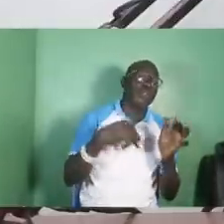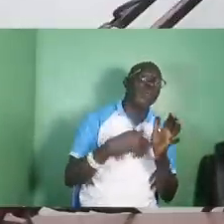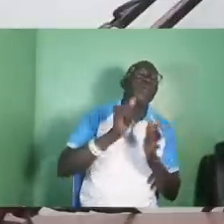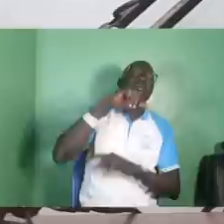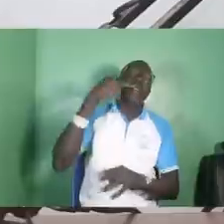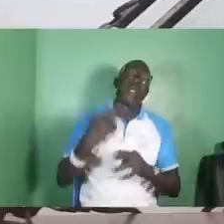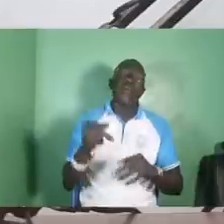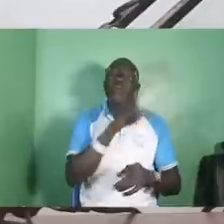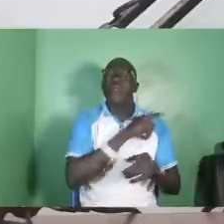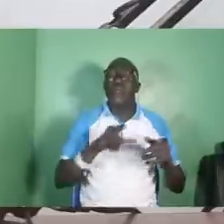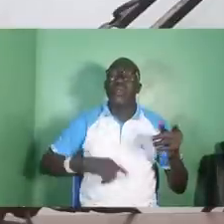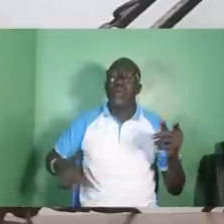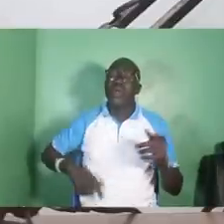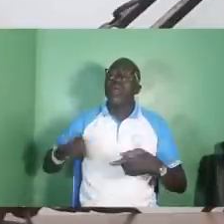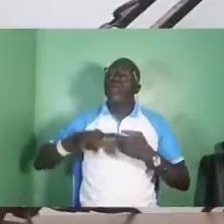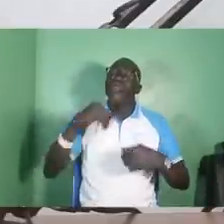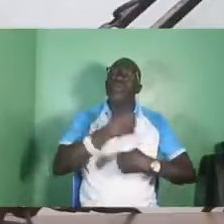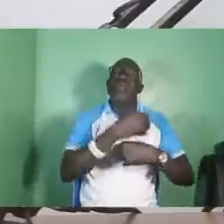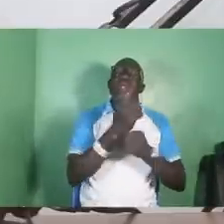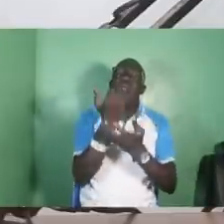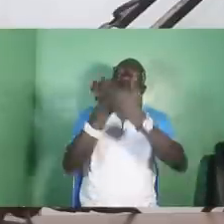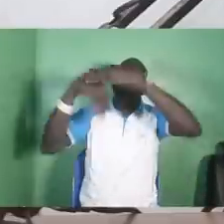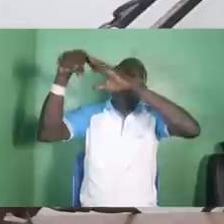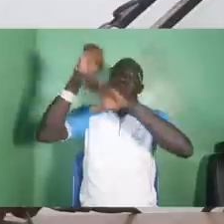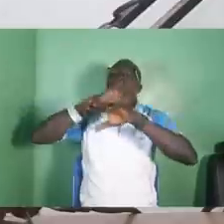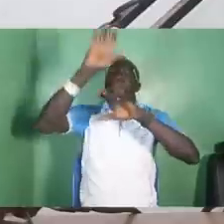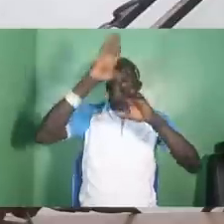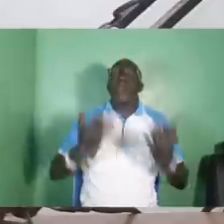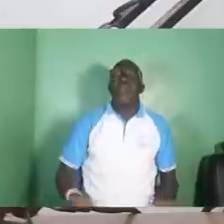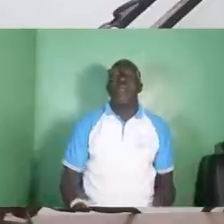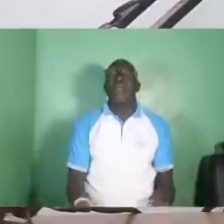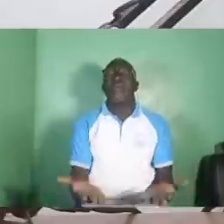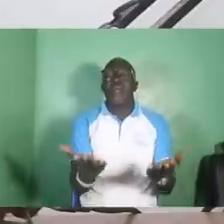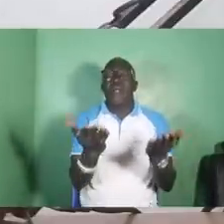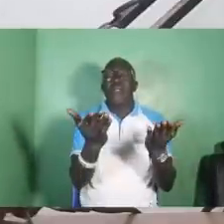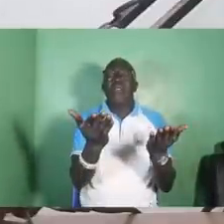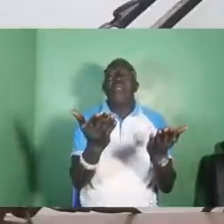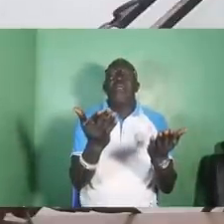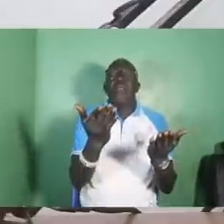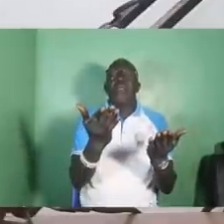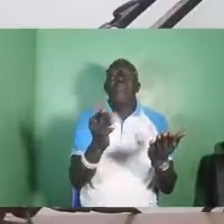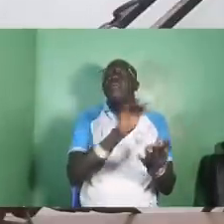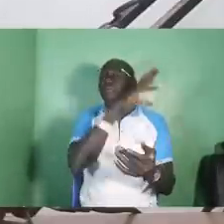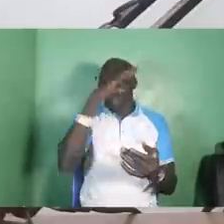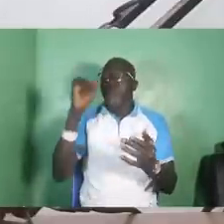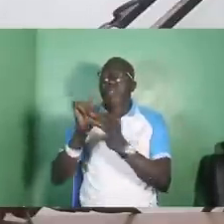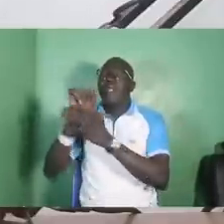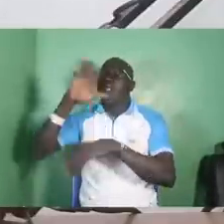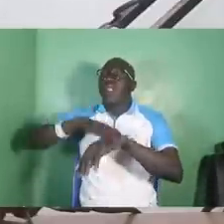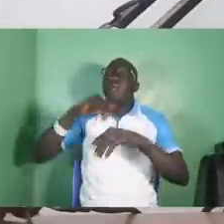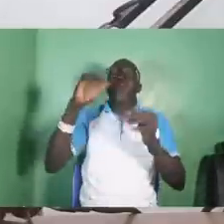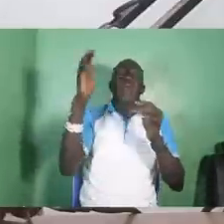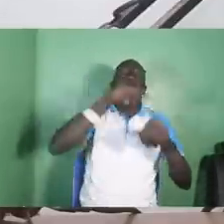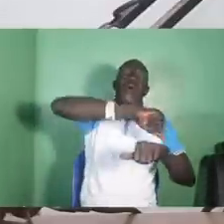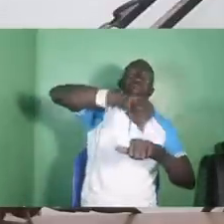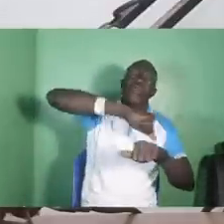In the name of the Lord. Amen. right. In fact, even though Ororo has been but